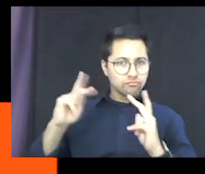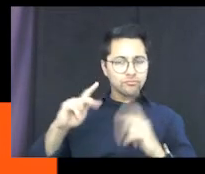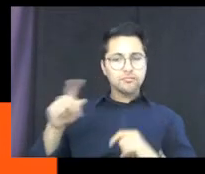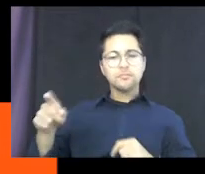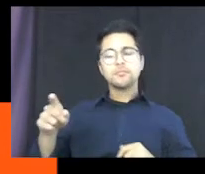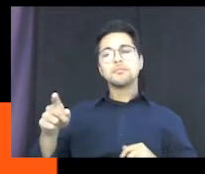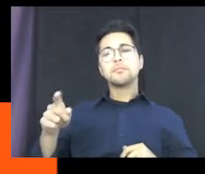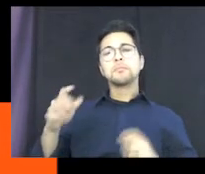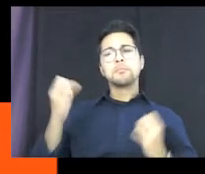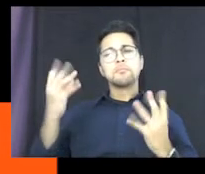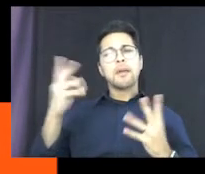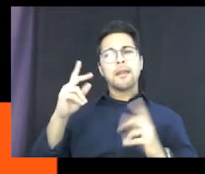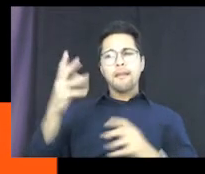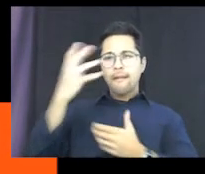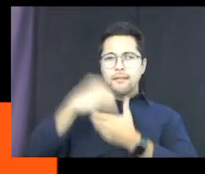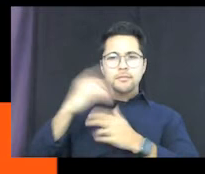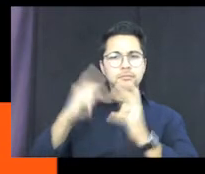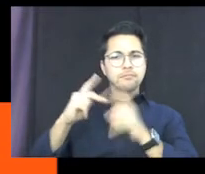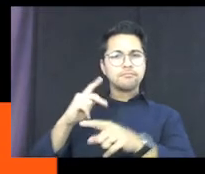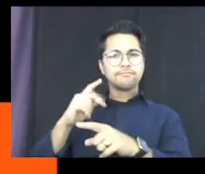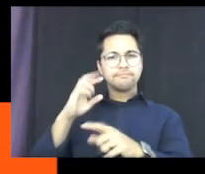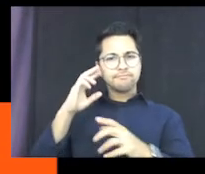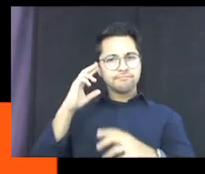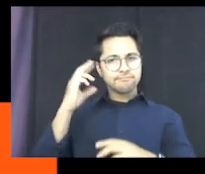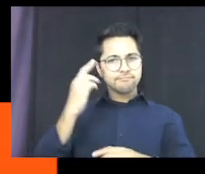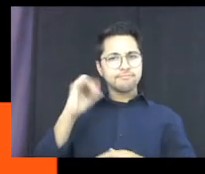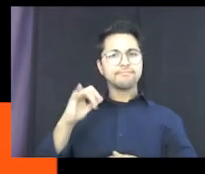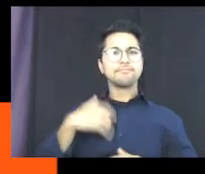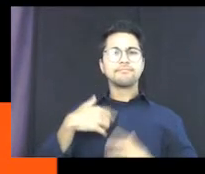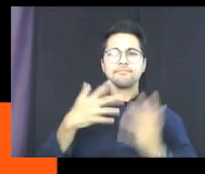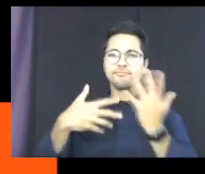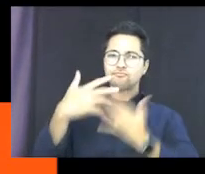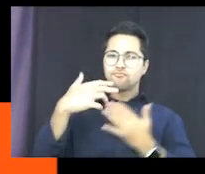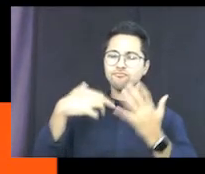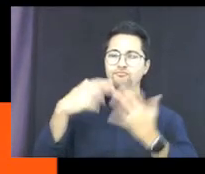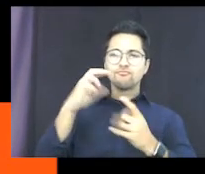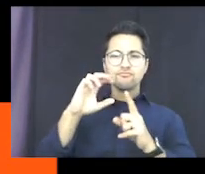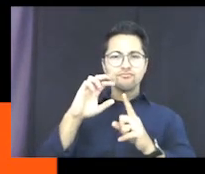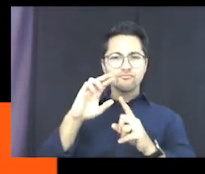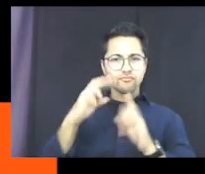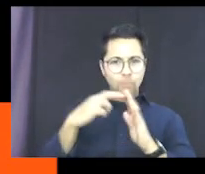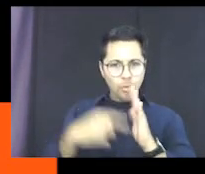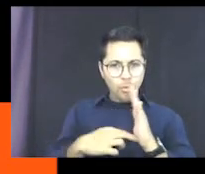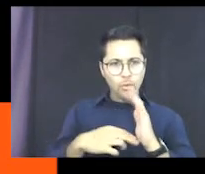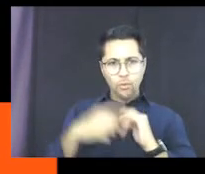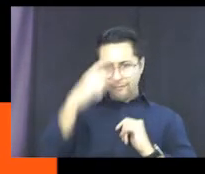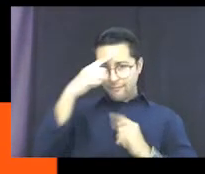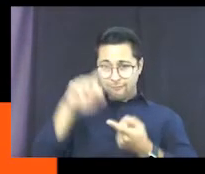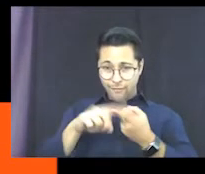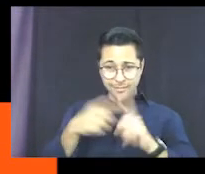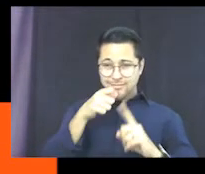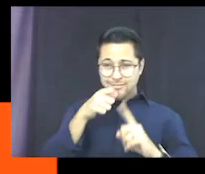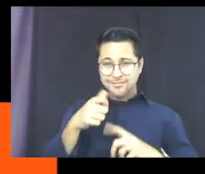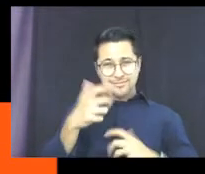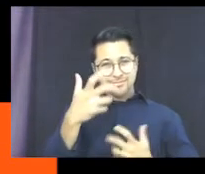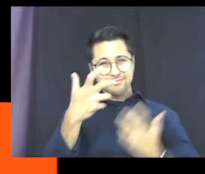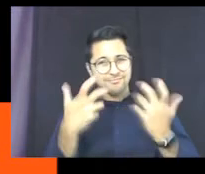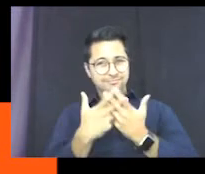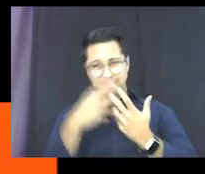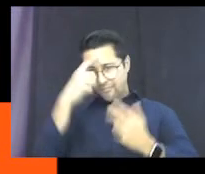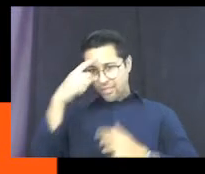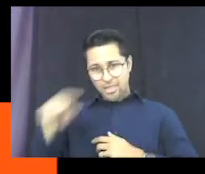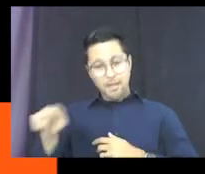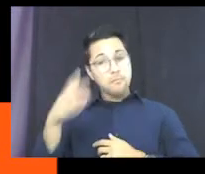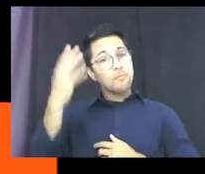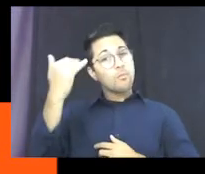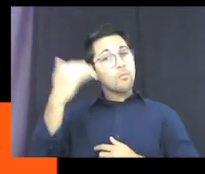discover that the social rules for friendship that neurotypicals have taught them don't always work for them due to